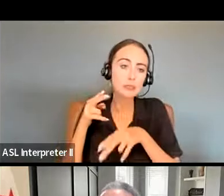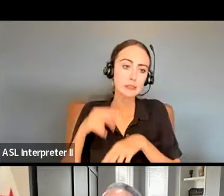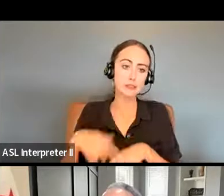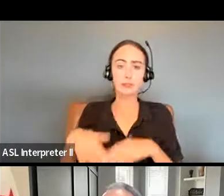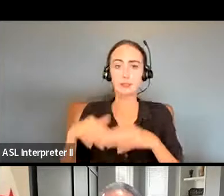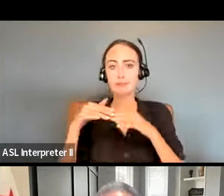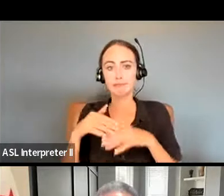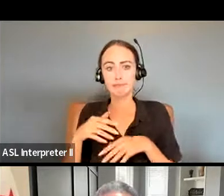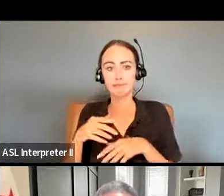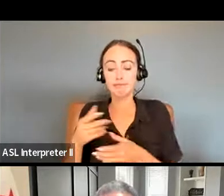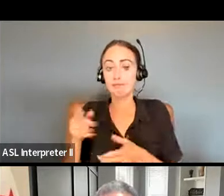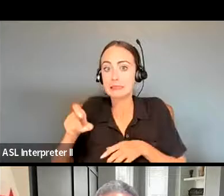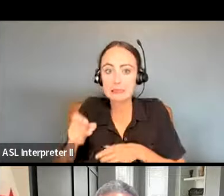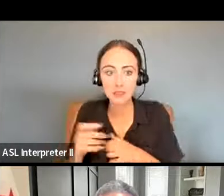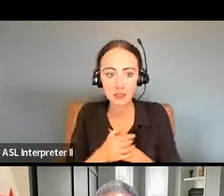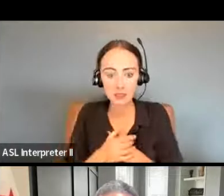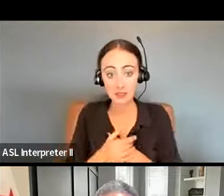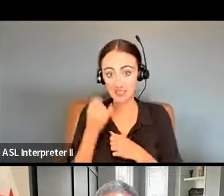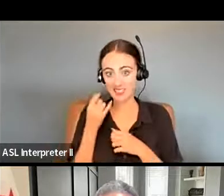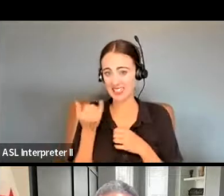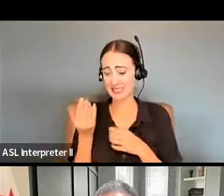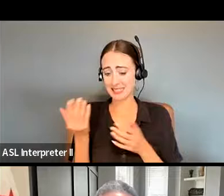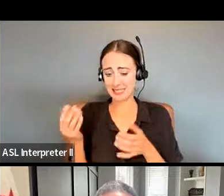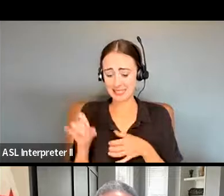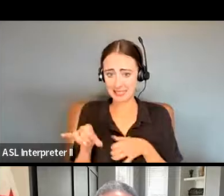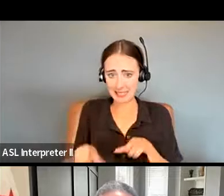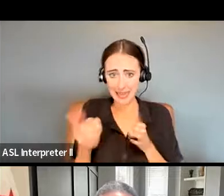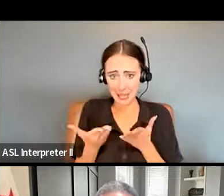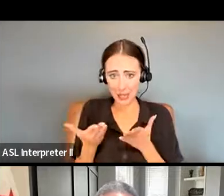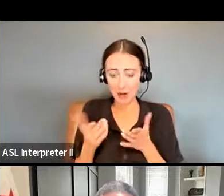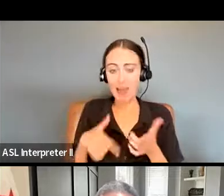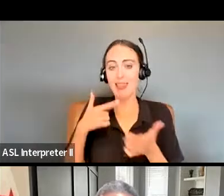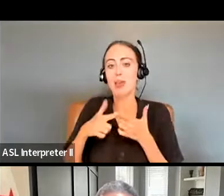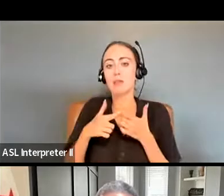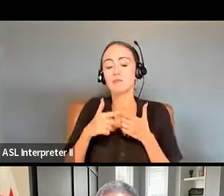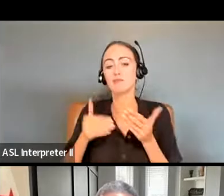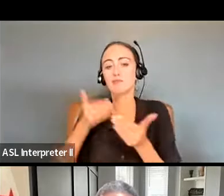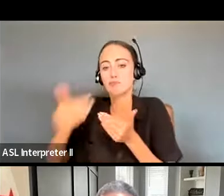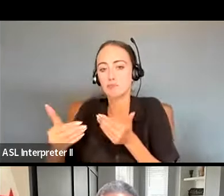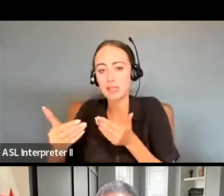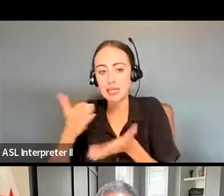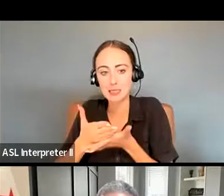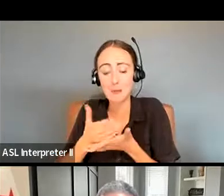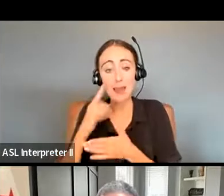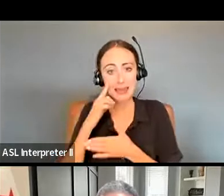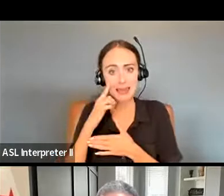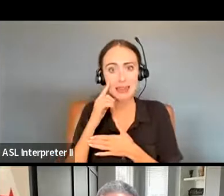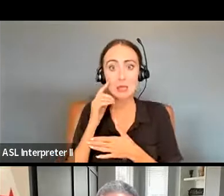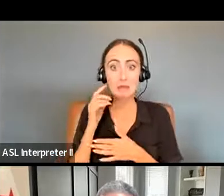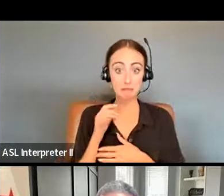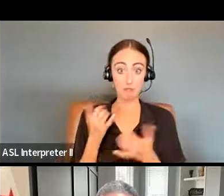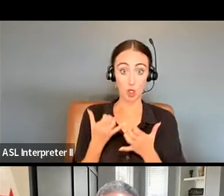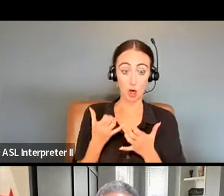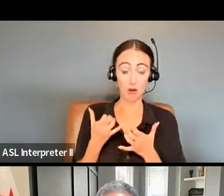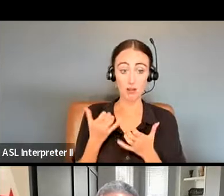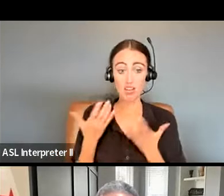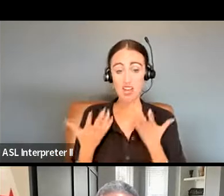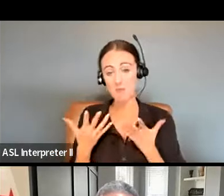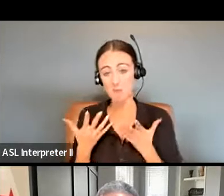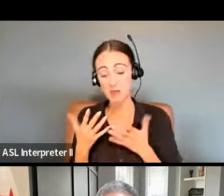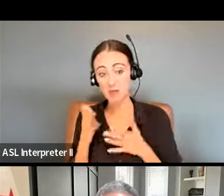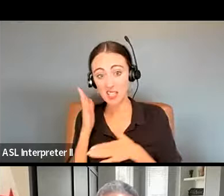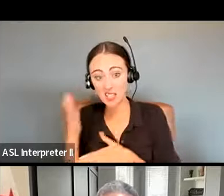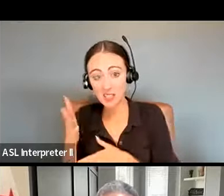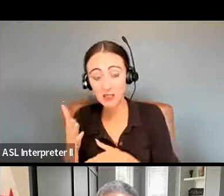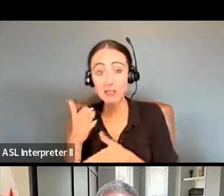the few days these migrants stay in DC before they go to their next stop. But there is, and I think will continue to be, maybe a small minority of